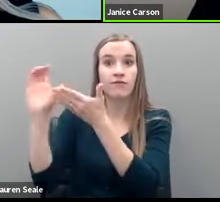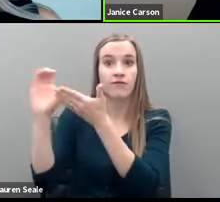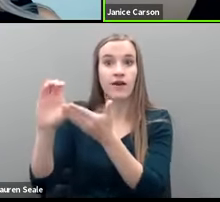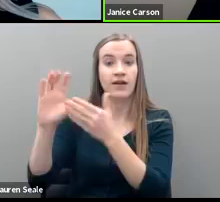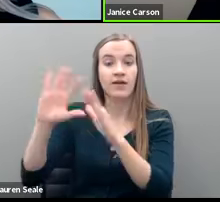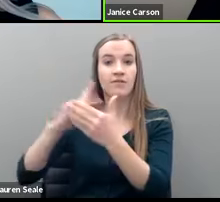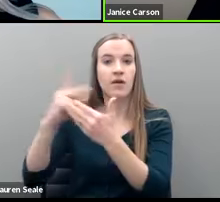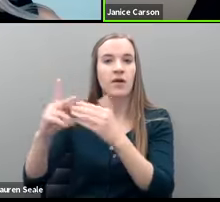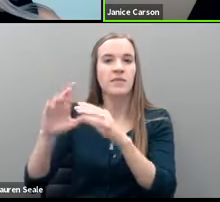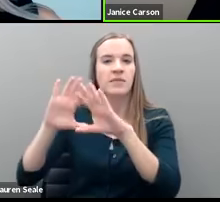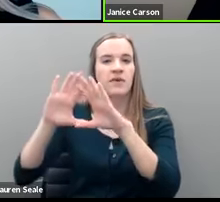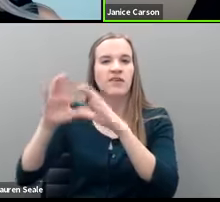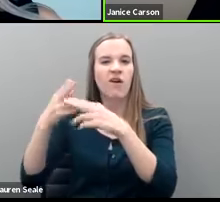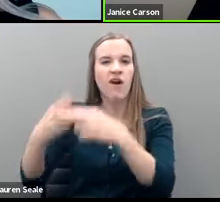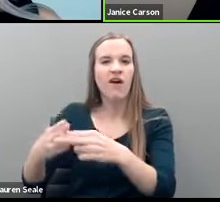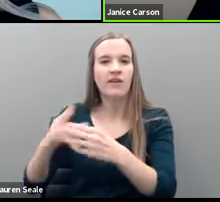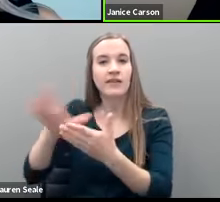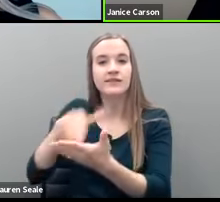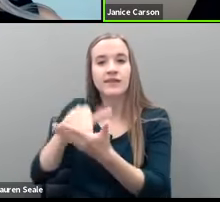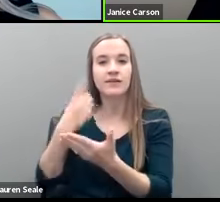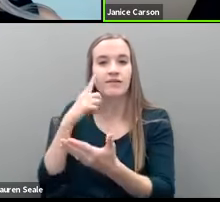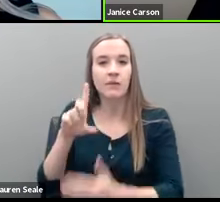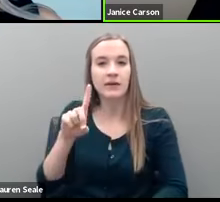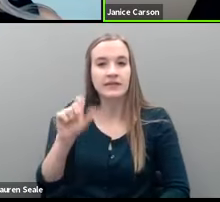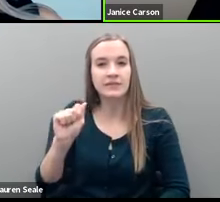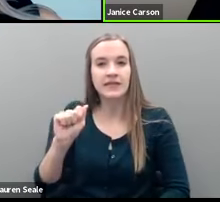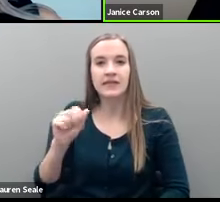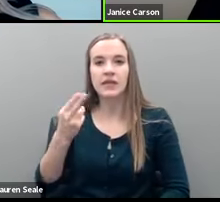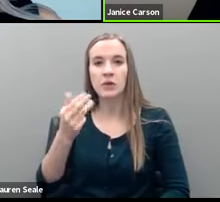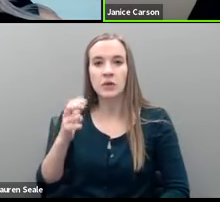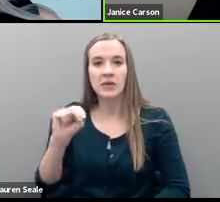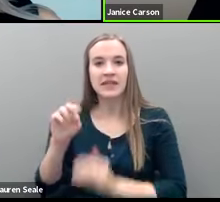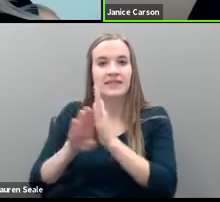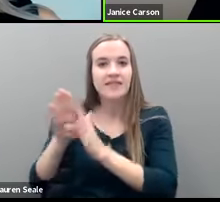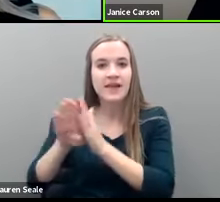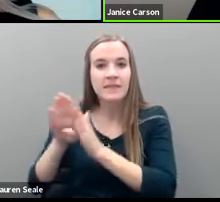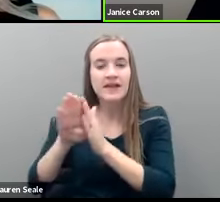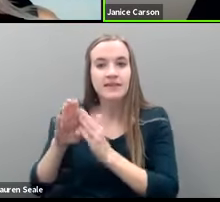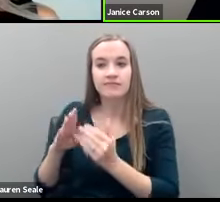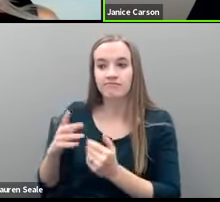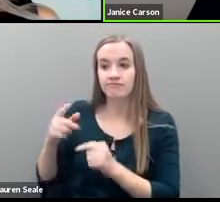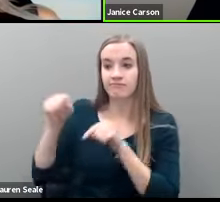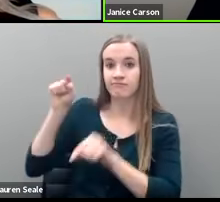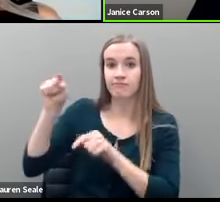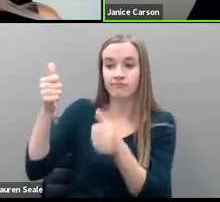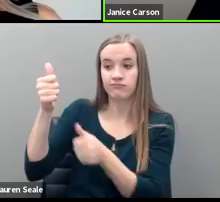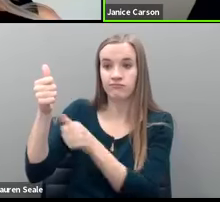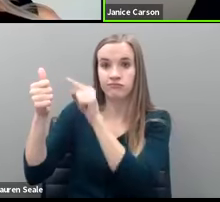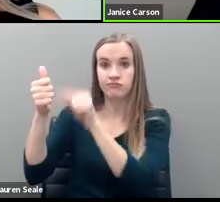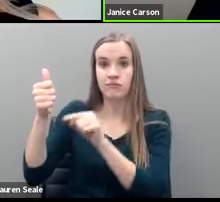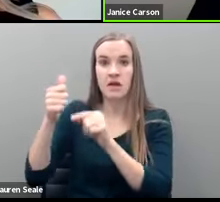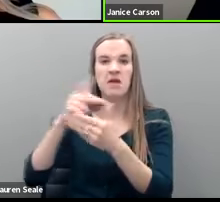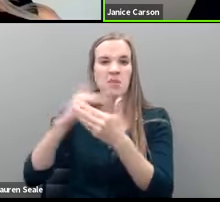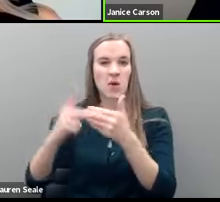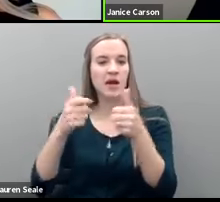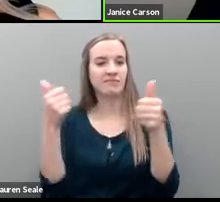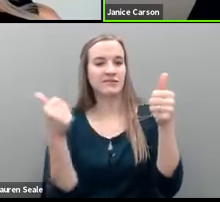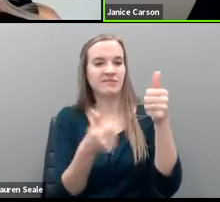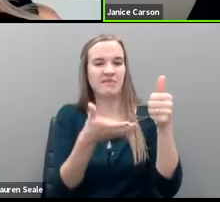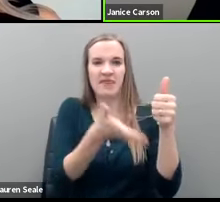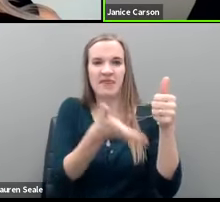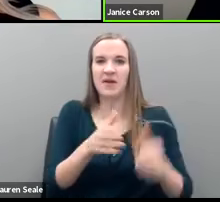Development, and we're all within in the University of Idaho. So it's a nice fit for us. Some of the ATX are nonprofits,